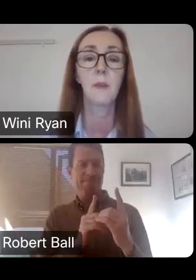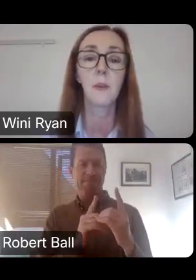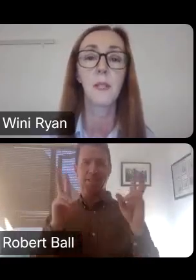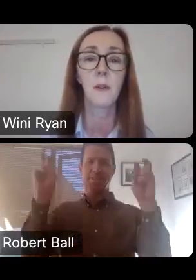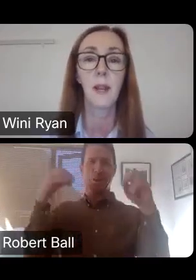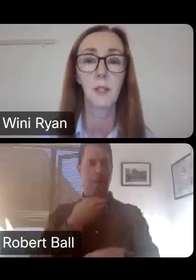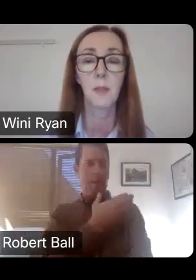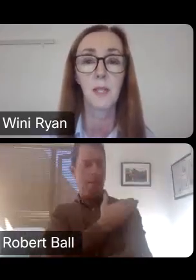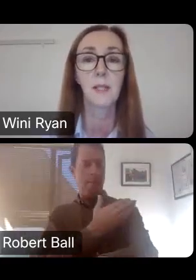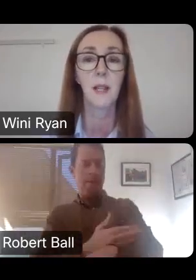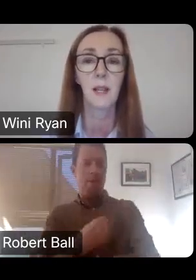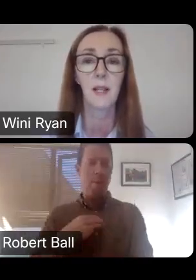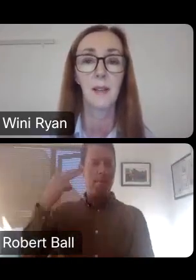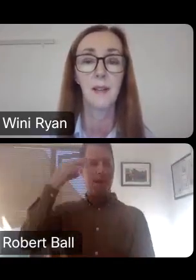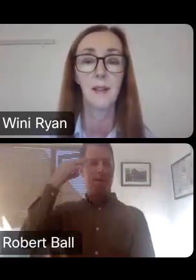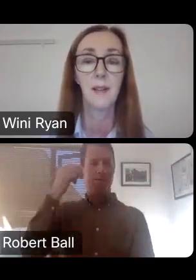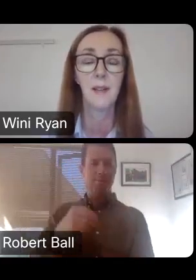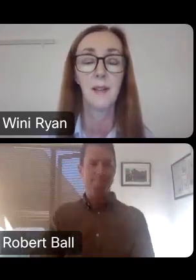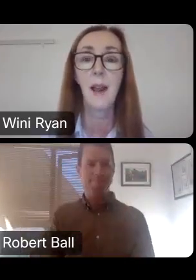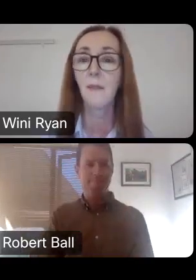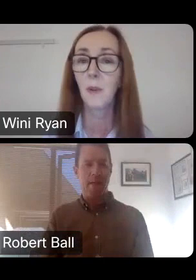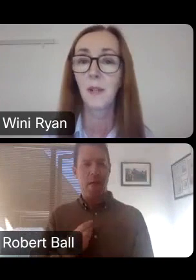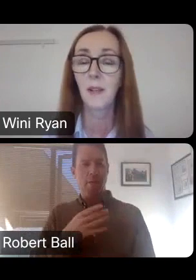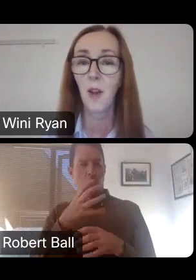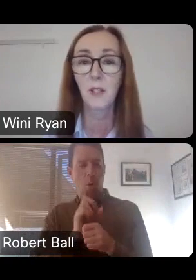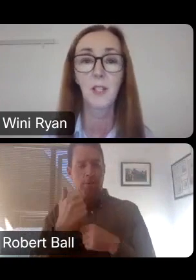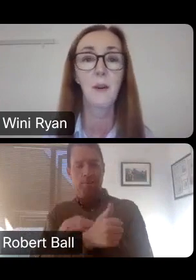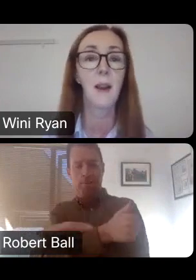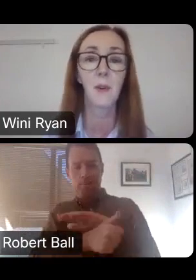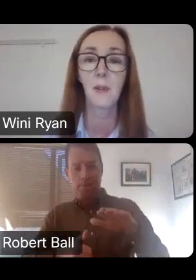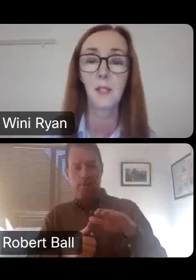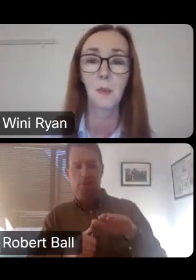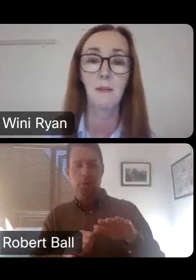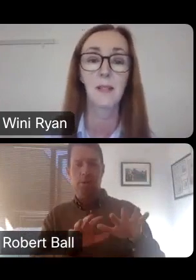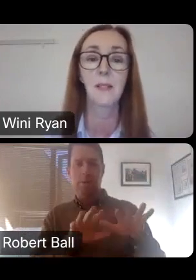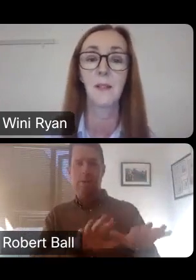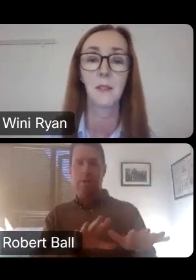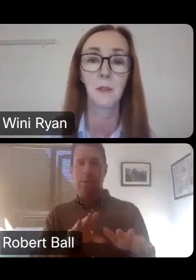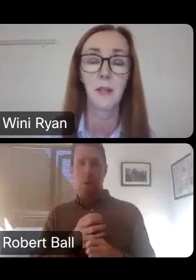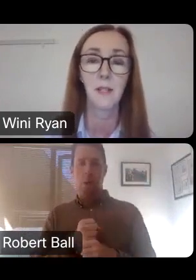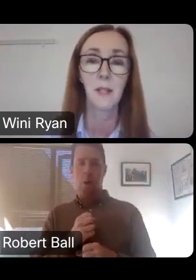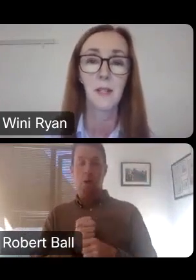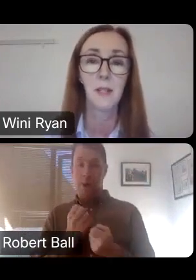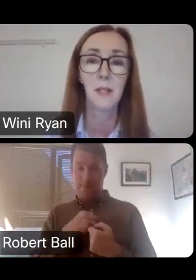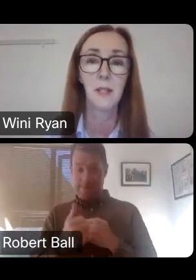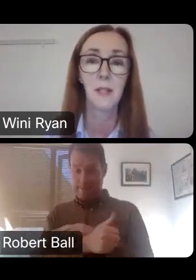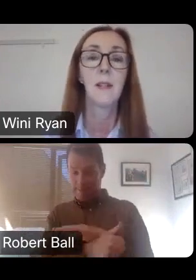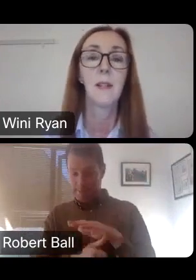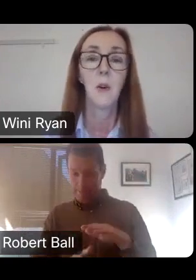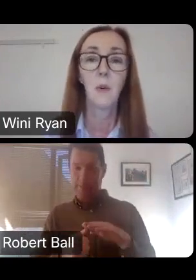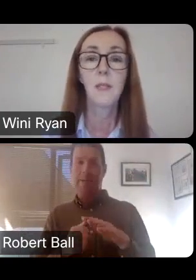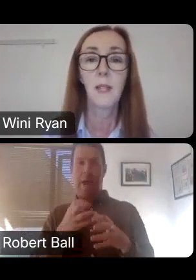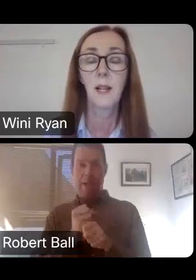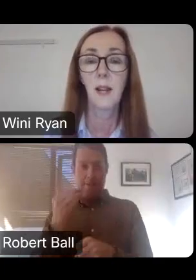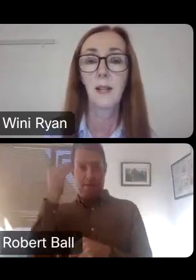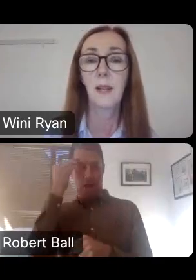as holding your expertise lightly. So you have all the knowledge, you have all the experience, and that's great.